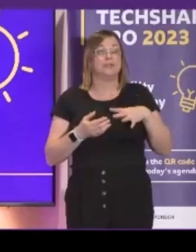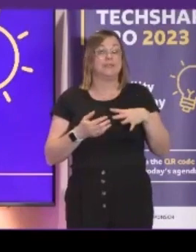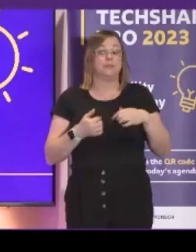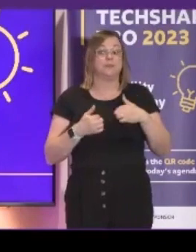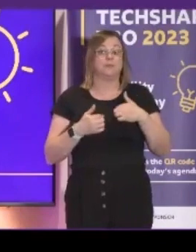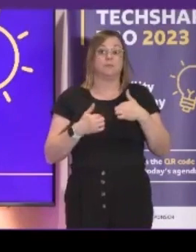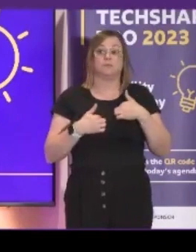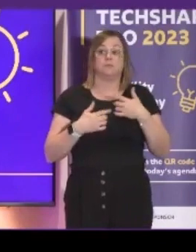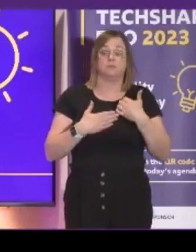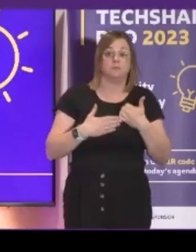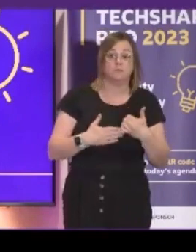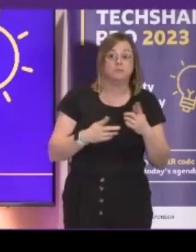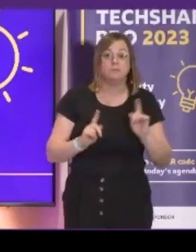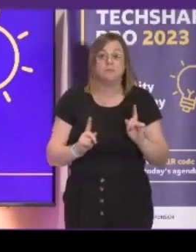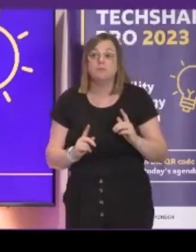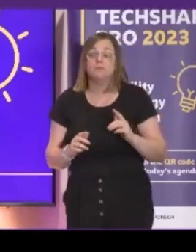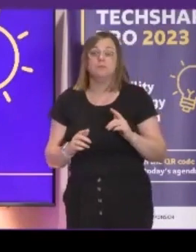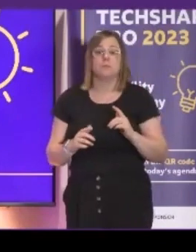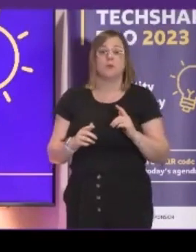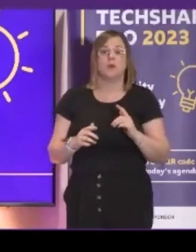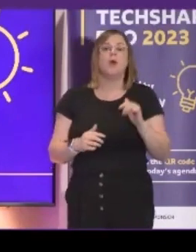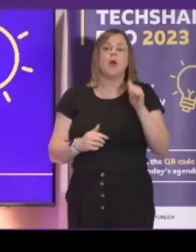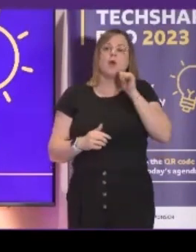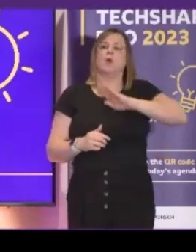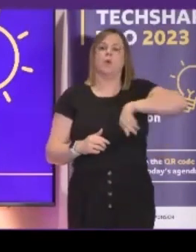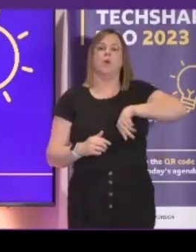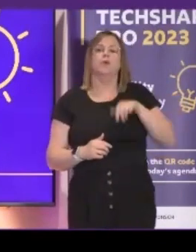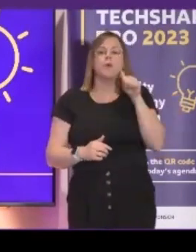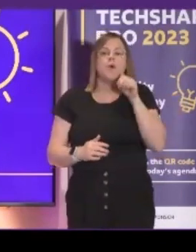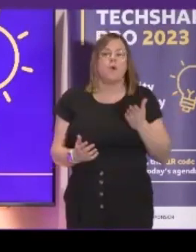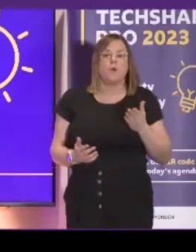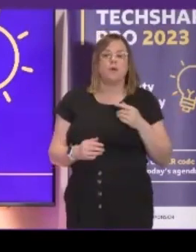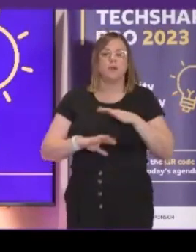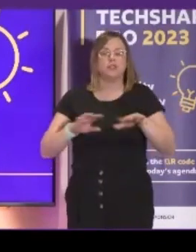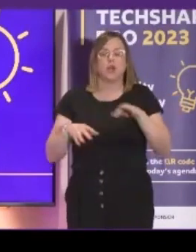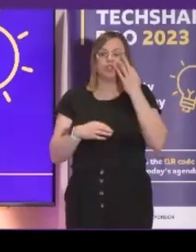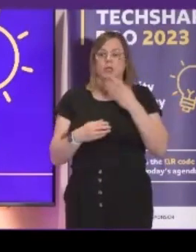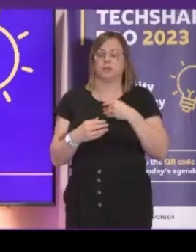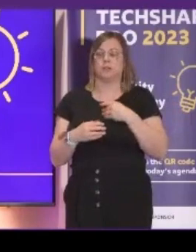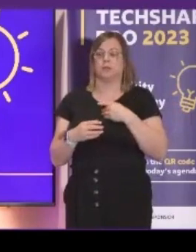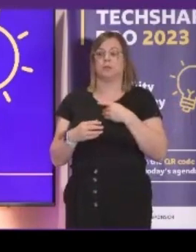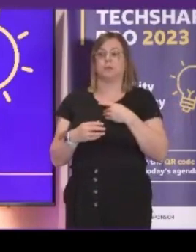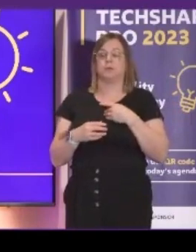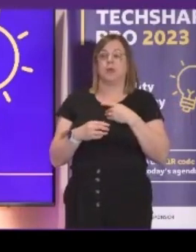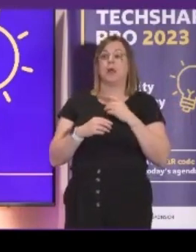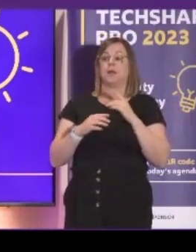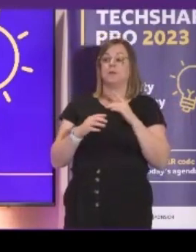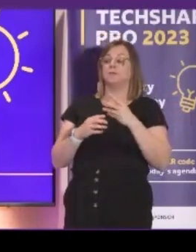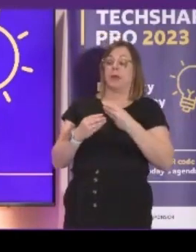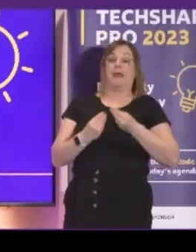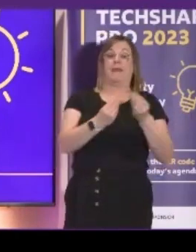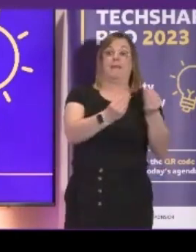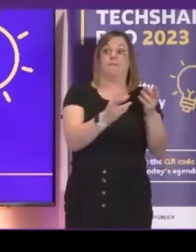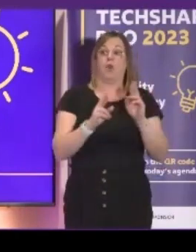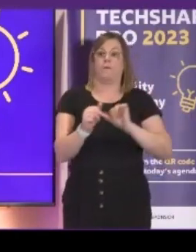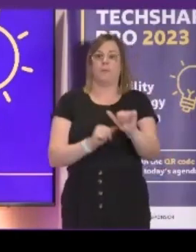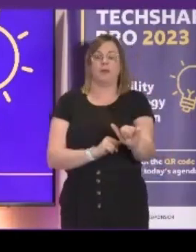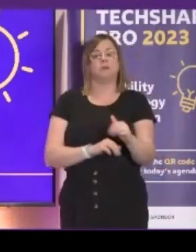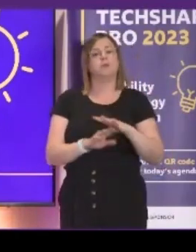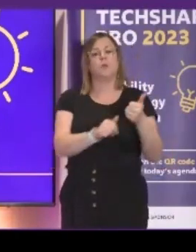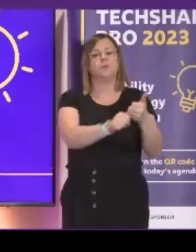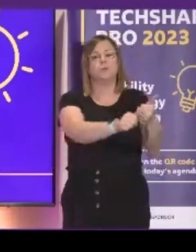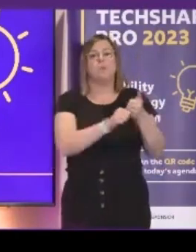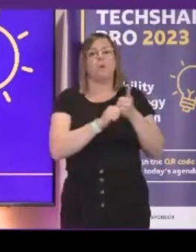need? And that's really comforting. It's not like we're just going to put it over the wall and hope for the best. It's supported all the way